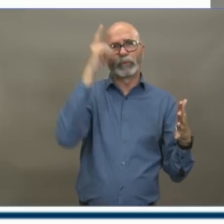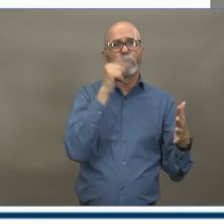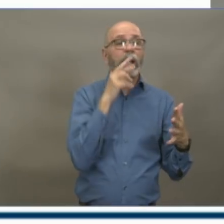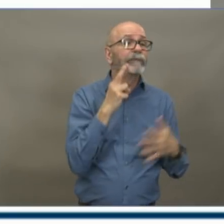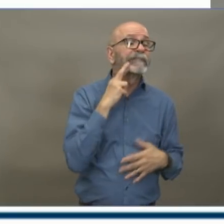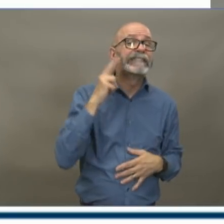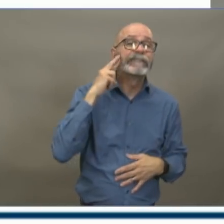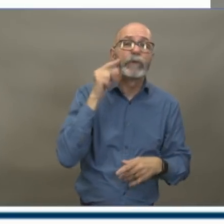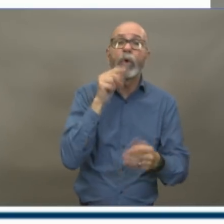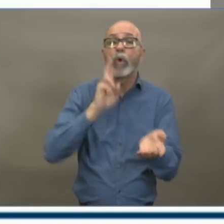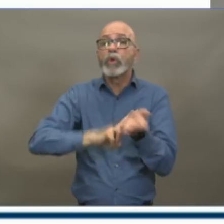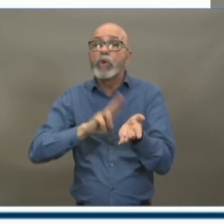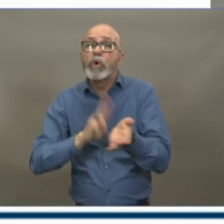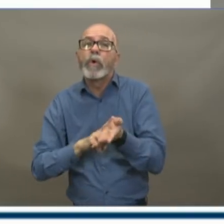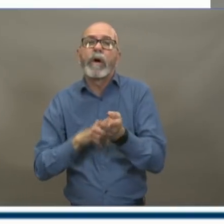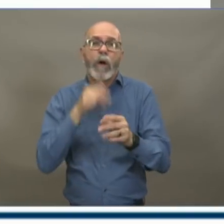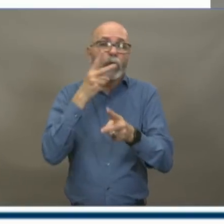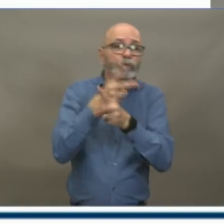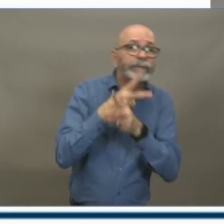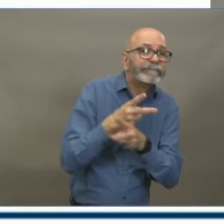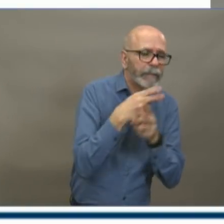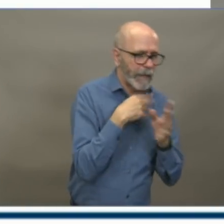People have to also be